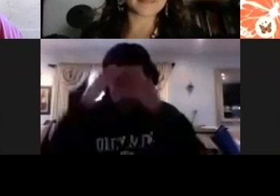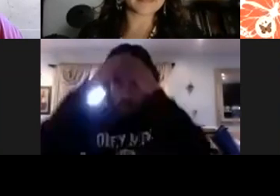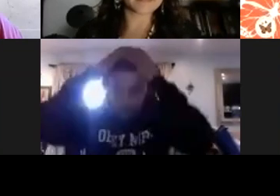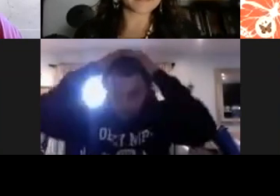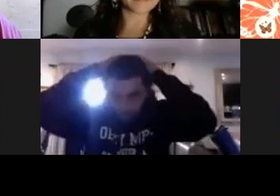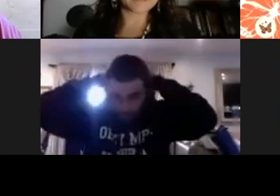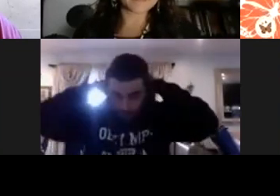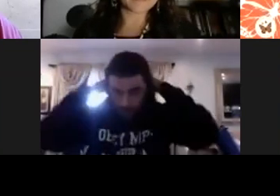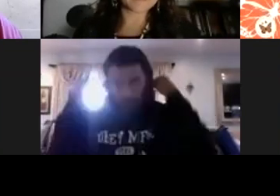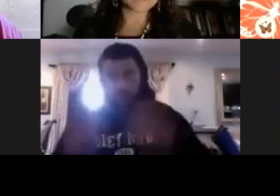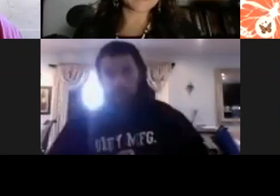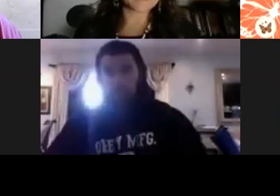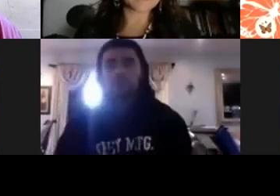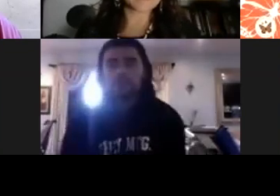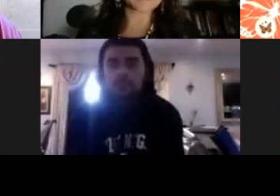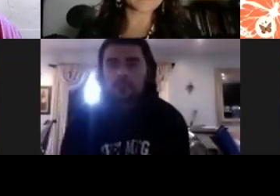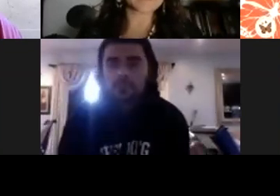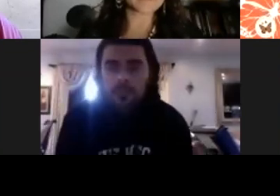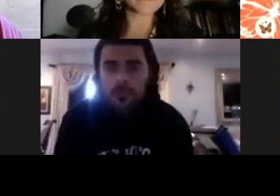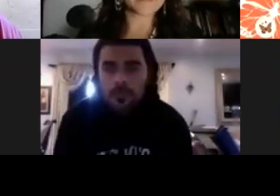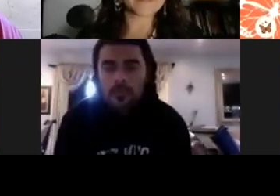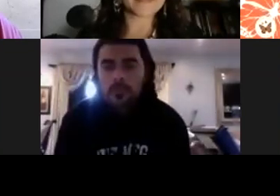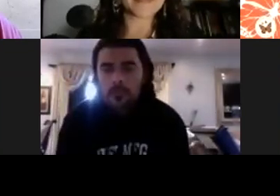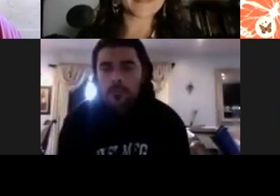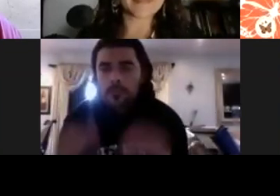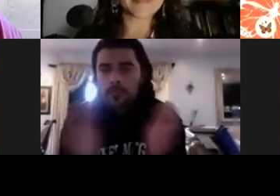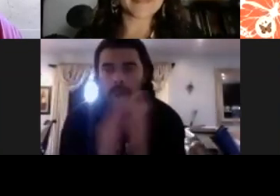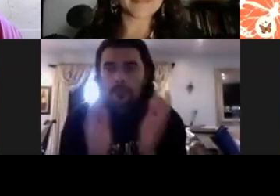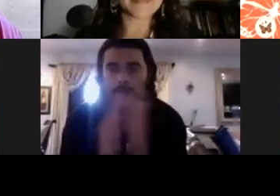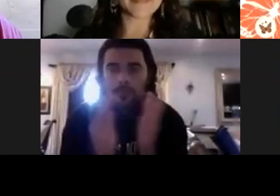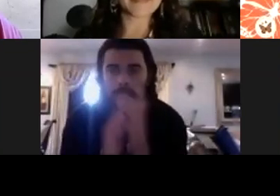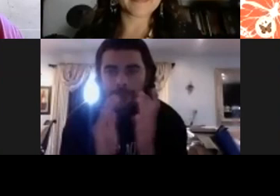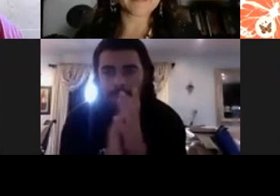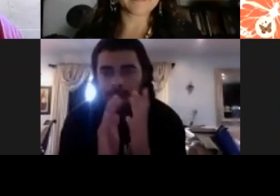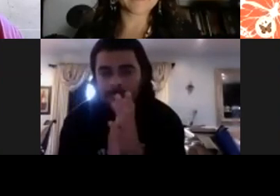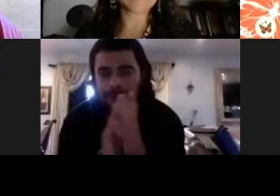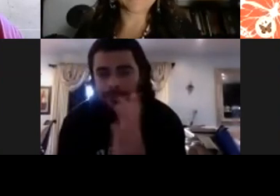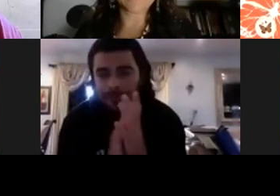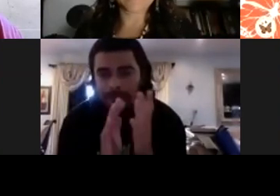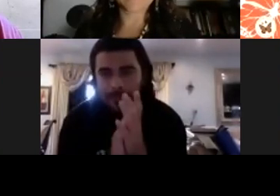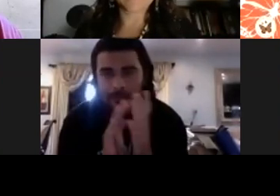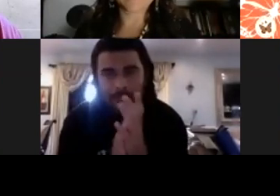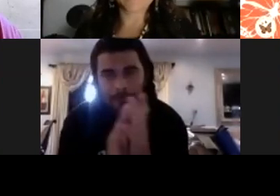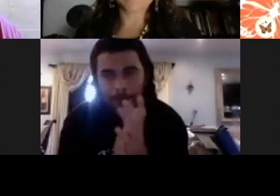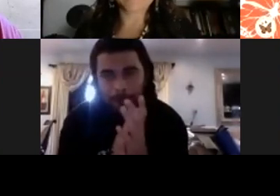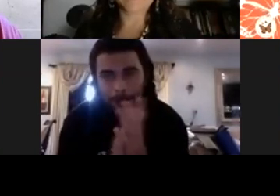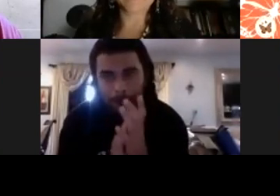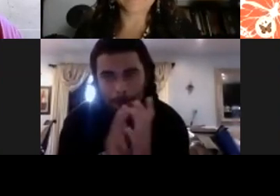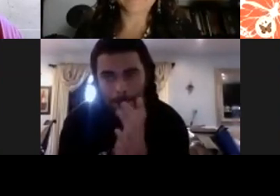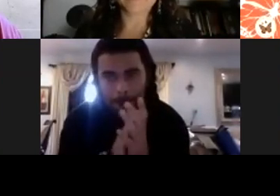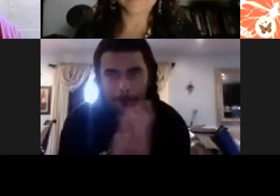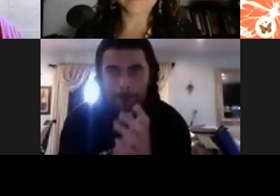like to say thank you to the presenters, the speakers, Professor DeClark and Professor Gamboa. Well, like I said, I learned a lot from both of